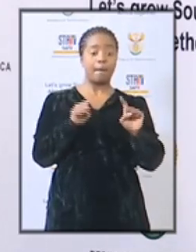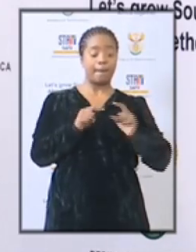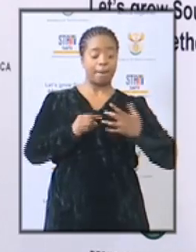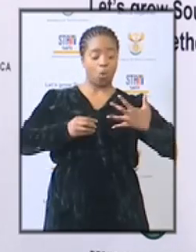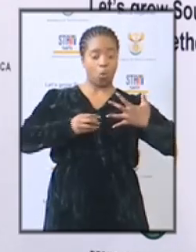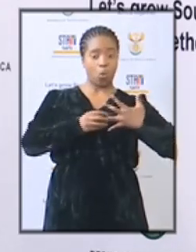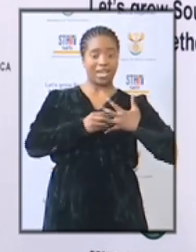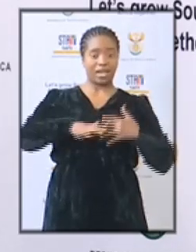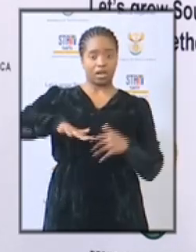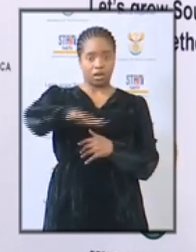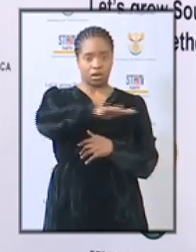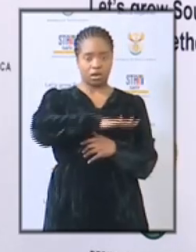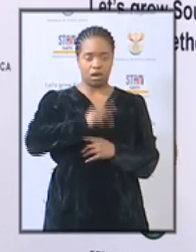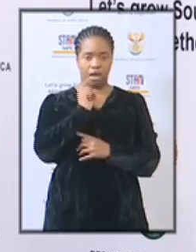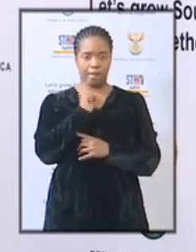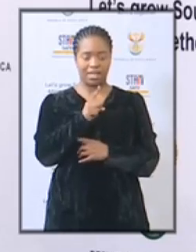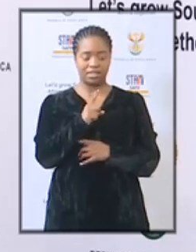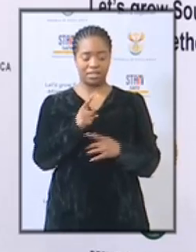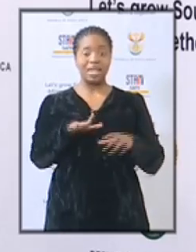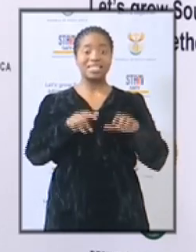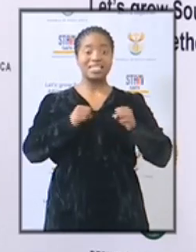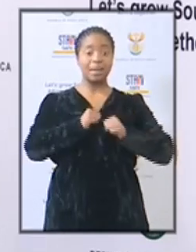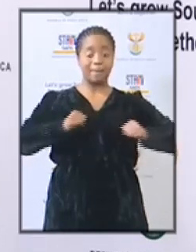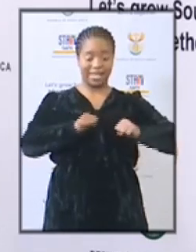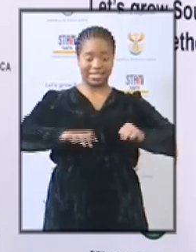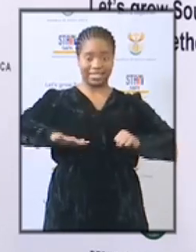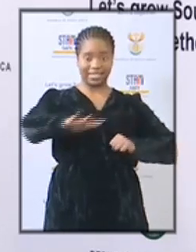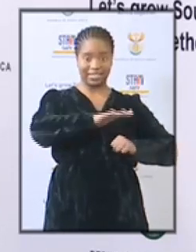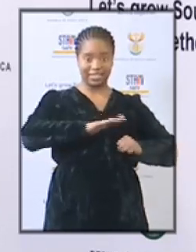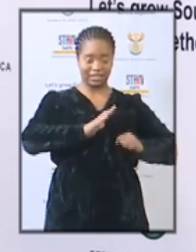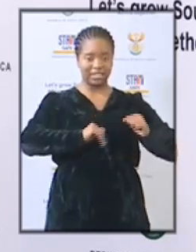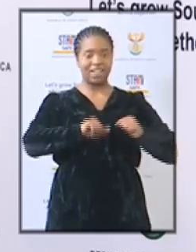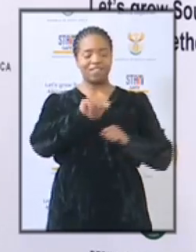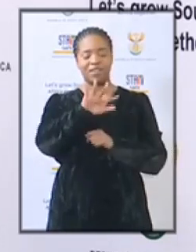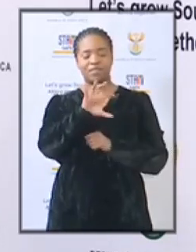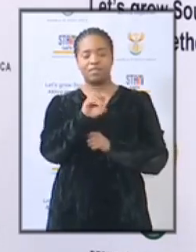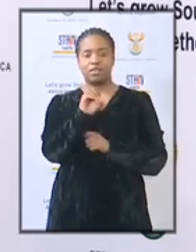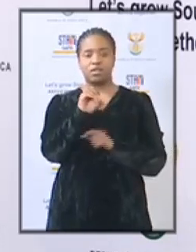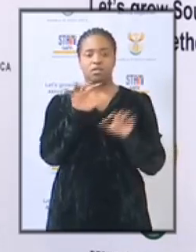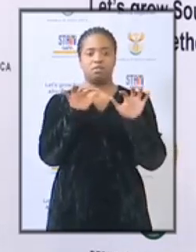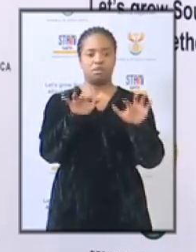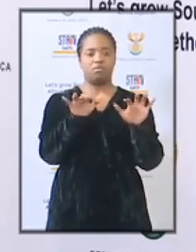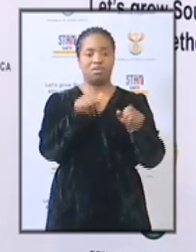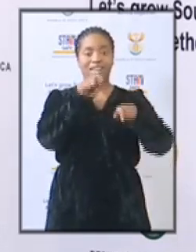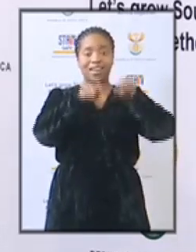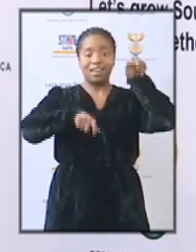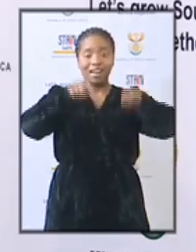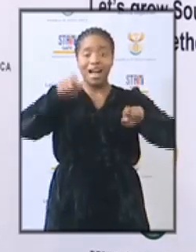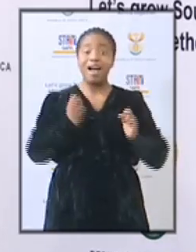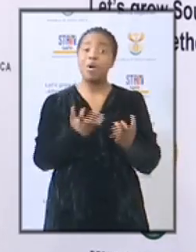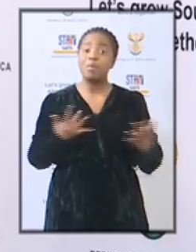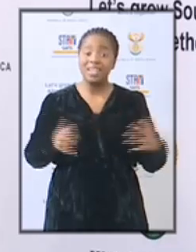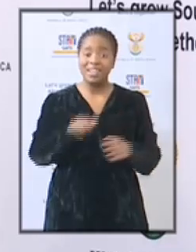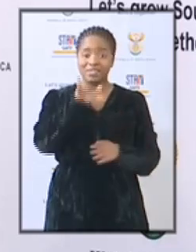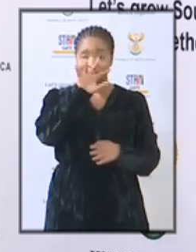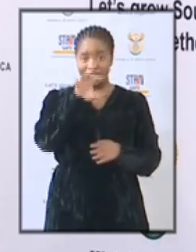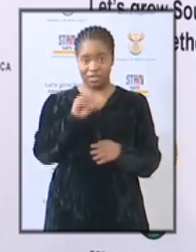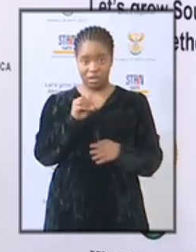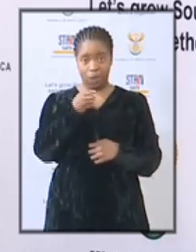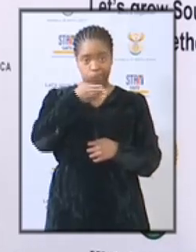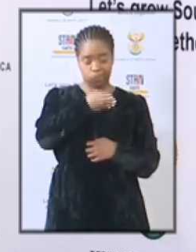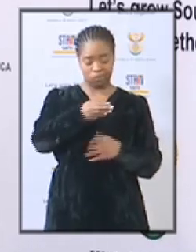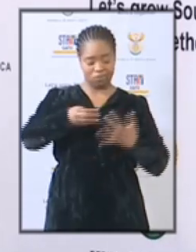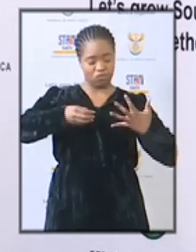must comply with the gatherings numbers in terms of 50 people. The second issue is